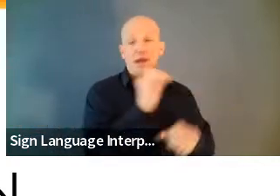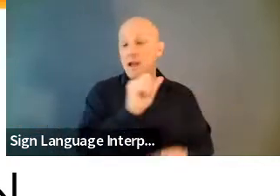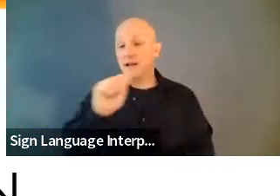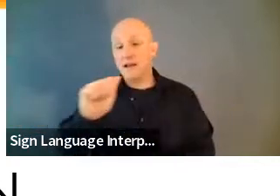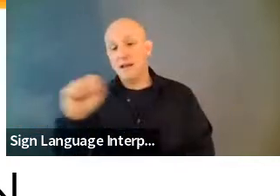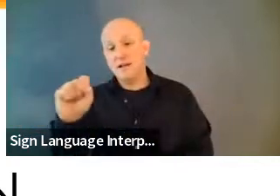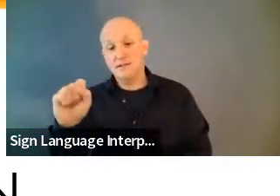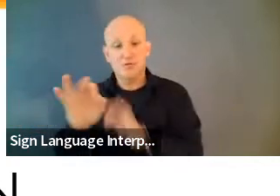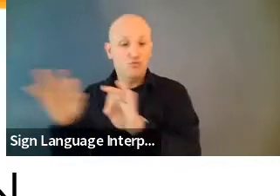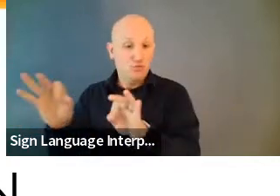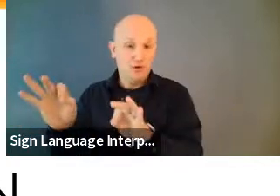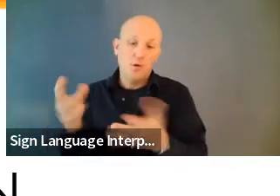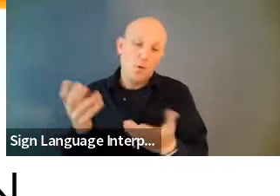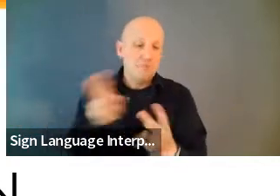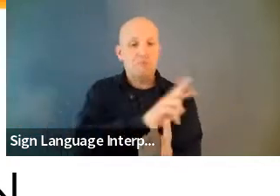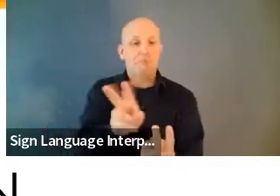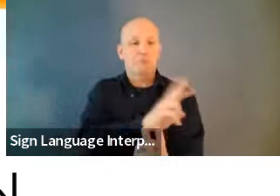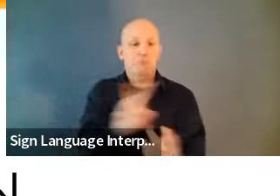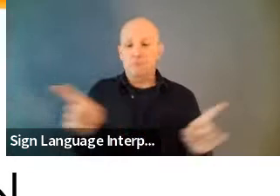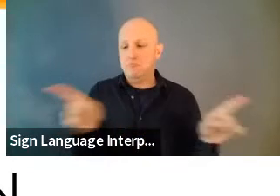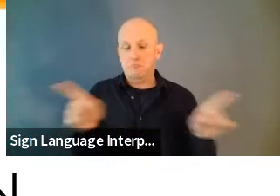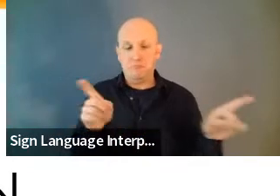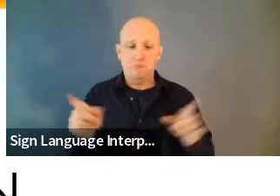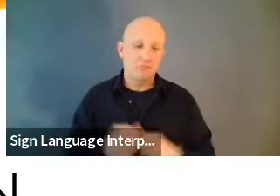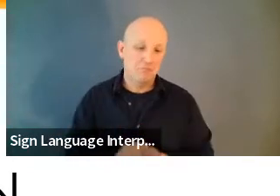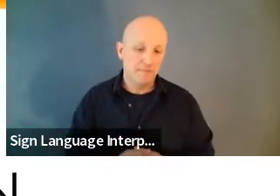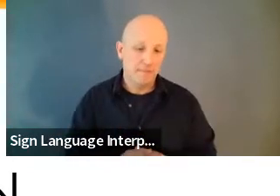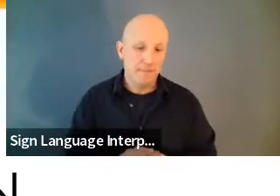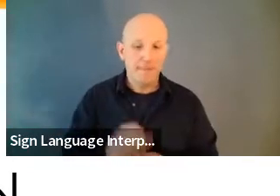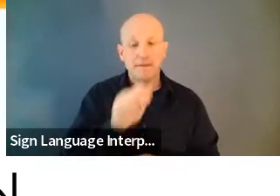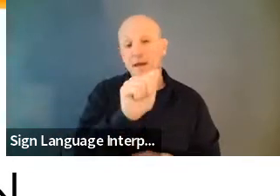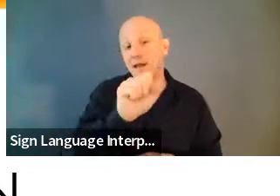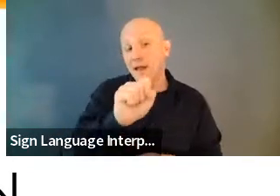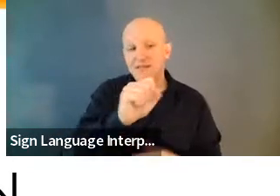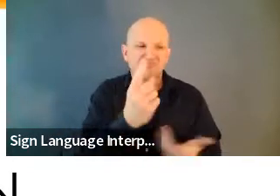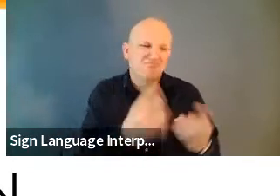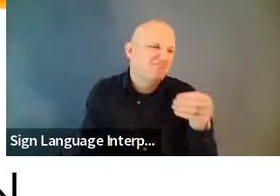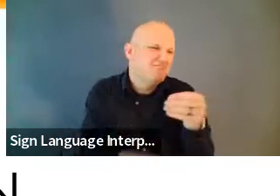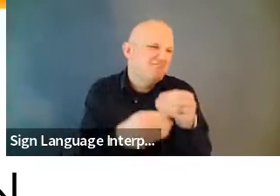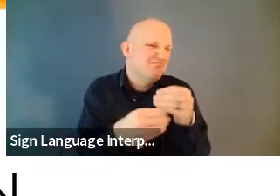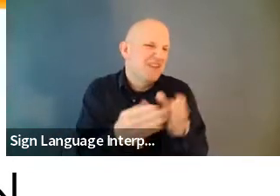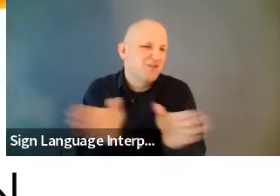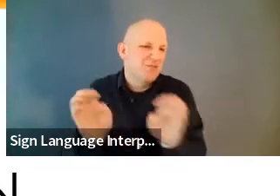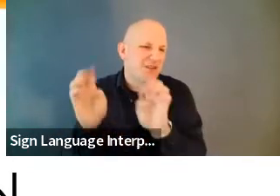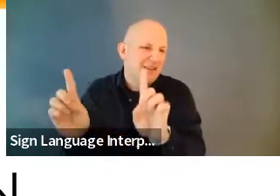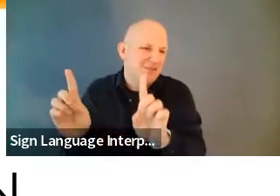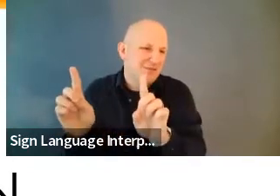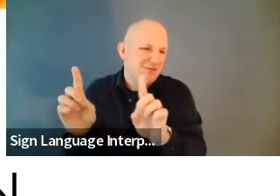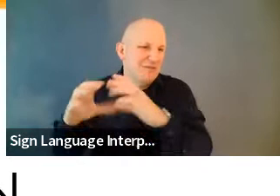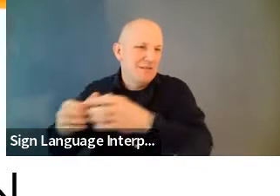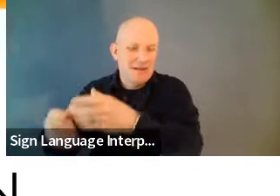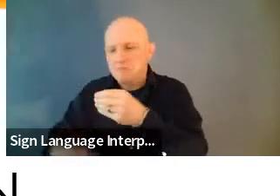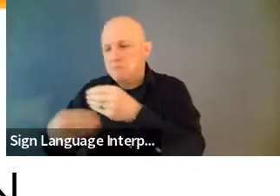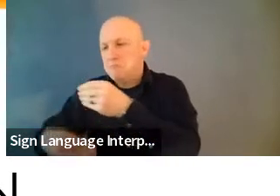either. So, and the AS is simply adding general ed courses to the certificate program.